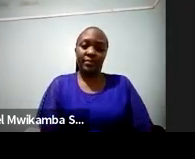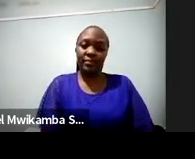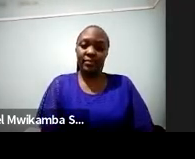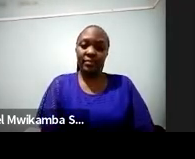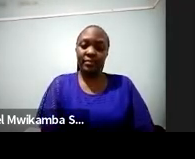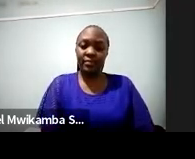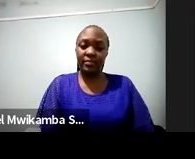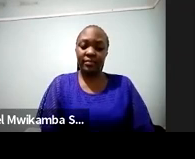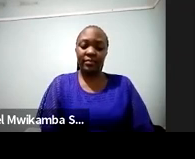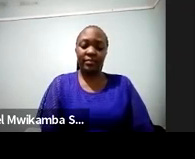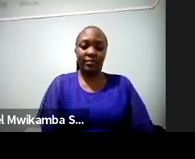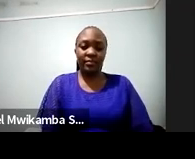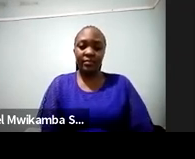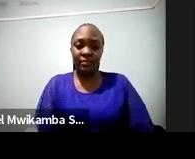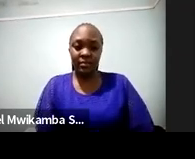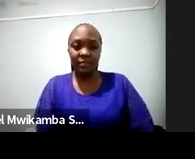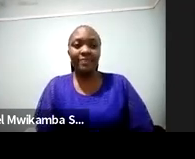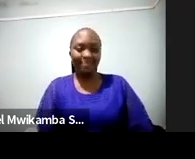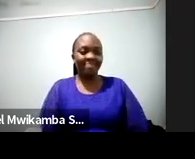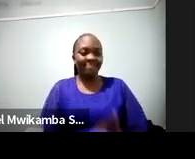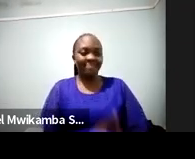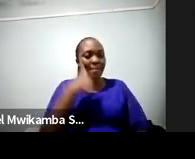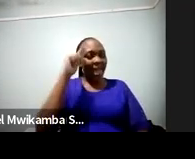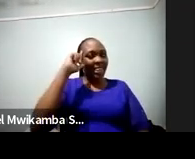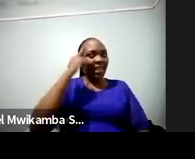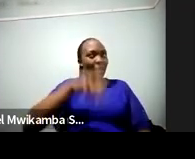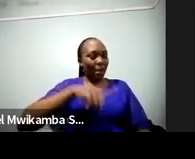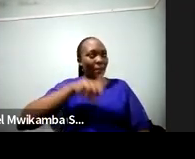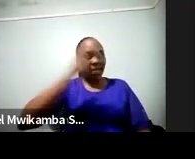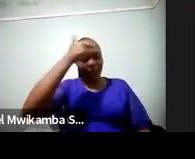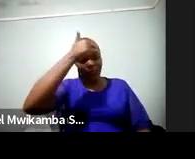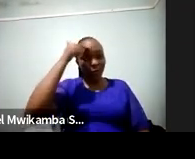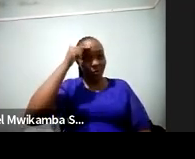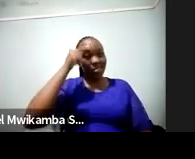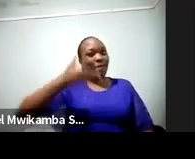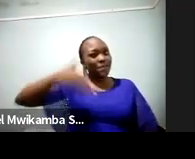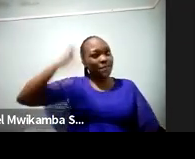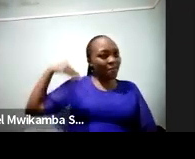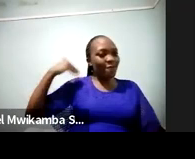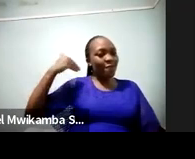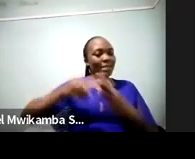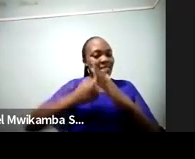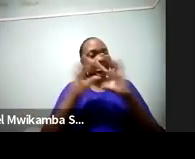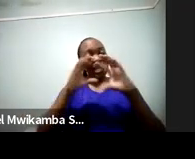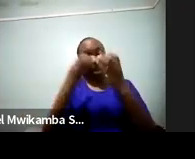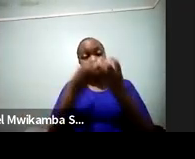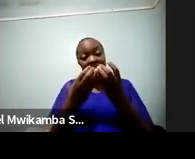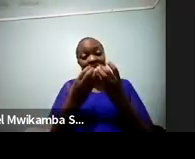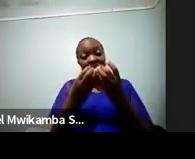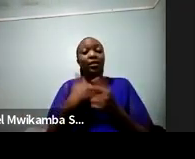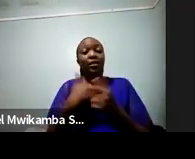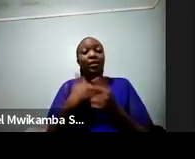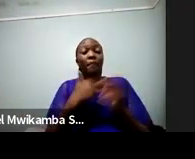that question, and I'm going to respond to it in two ways. The first time I'm doing it is